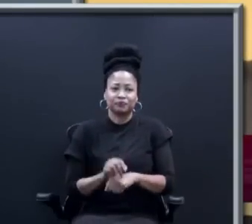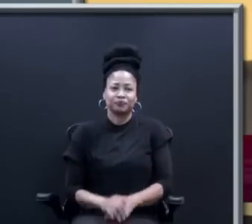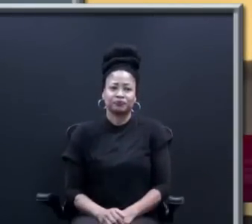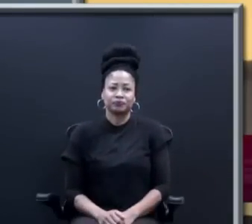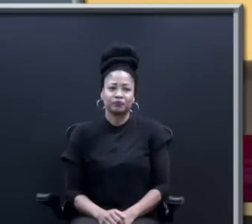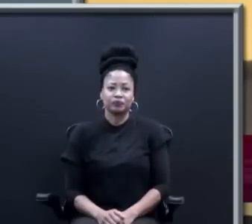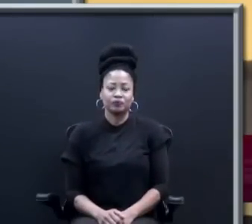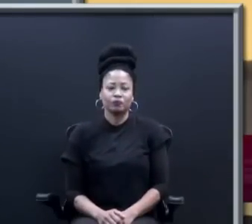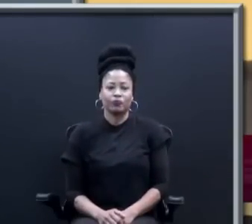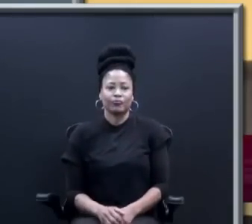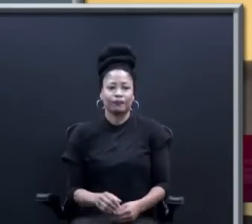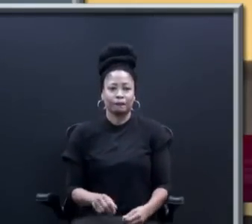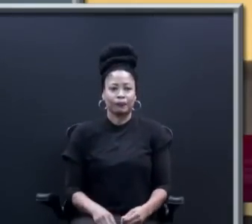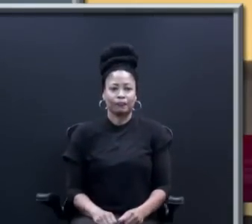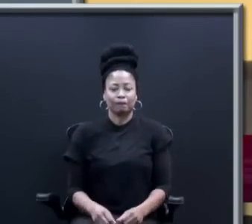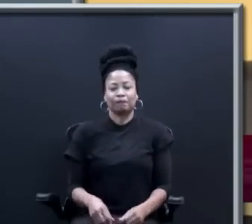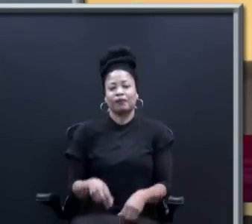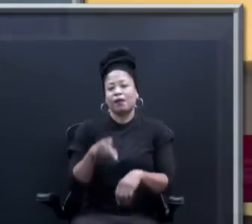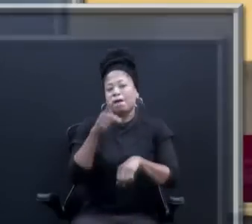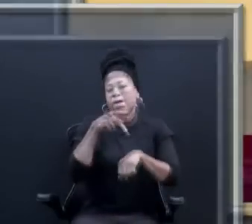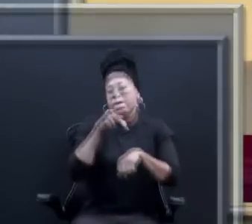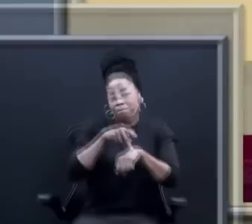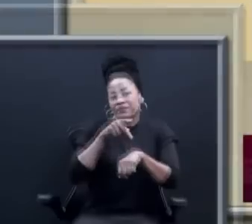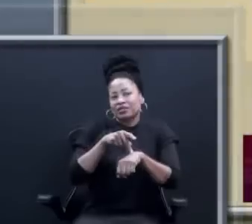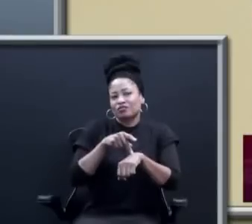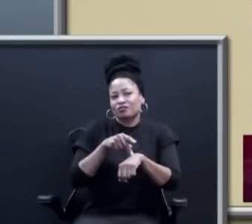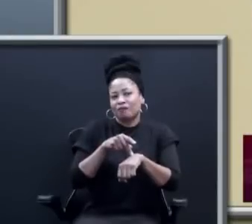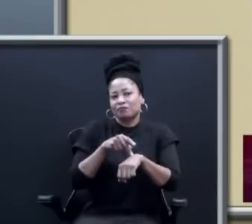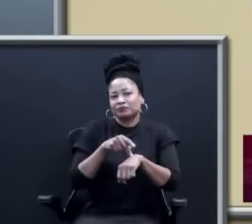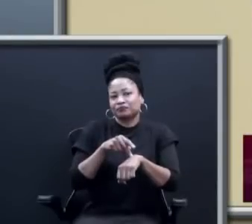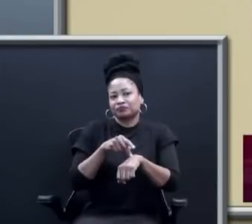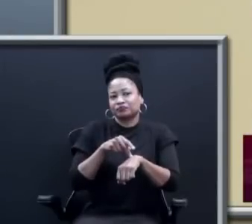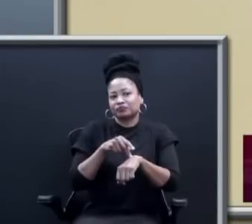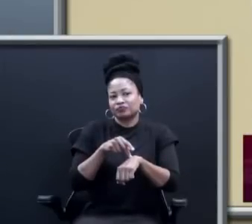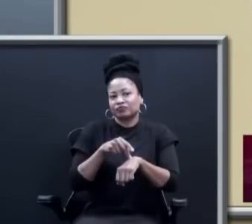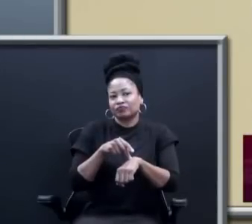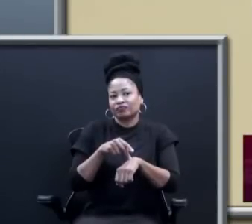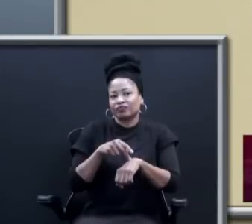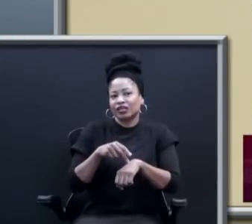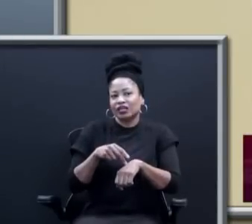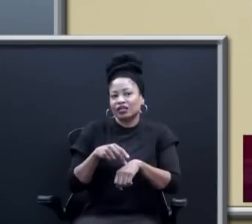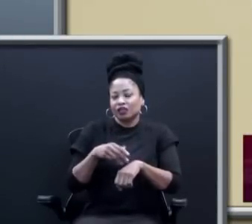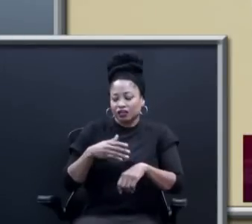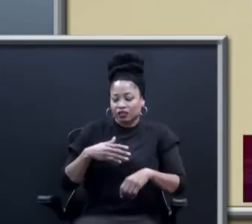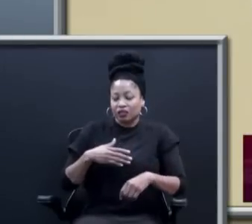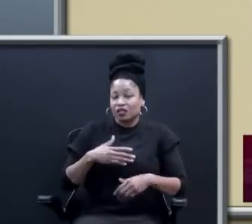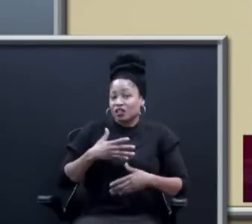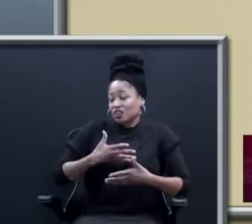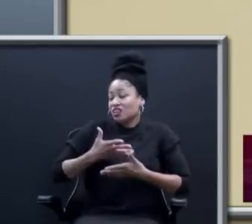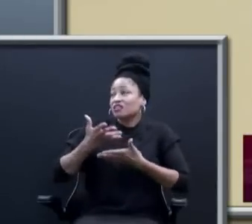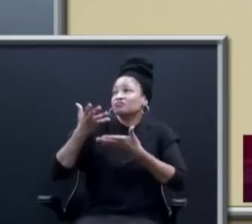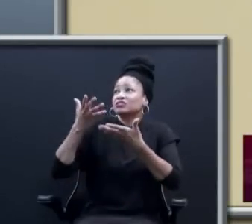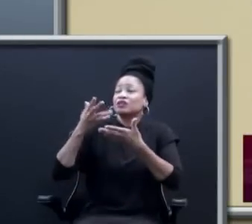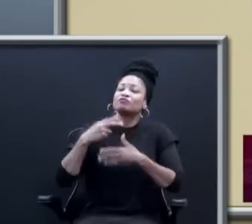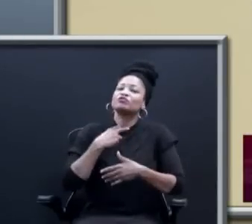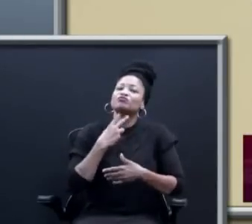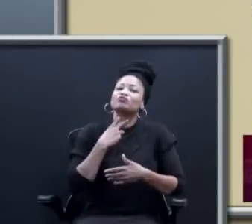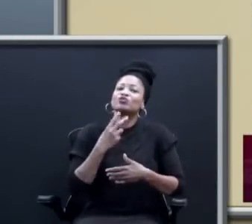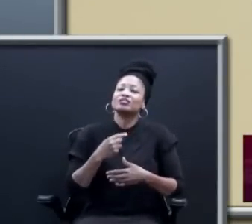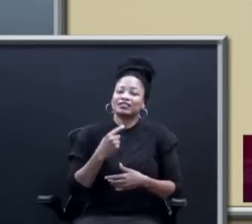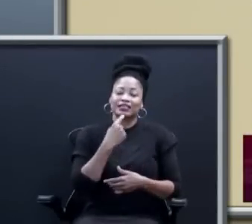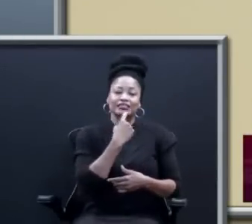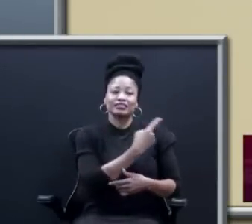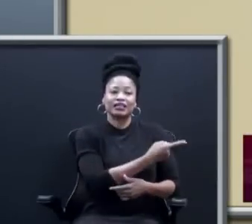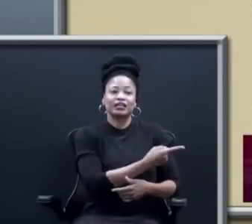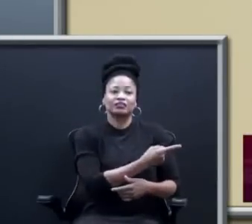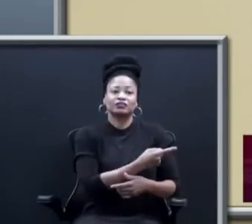Go ahead and read. But Peter, standing up with the 11, lifted up his voice and said unto them, ye men of Judea, and all ye